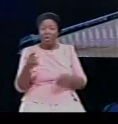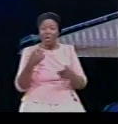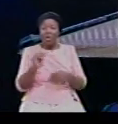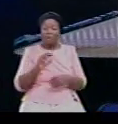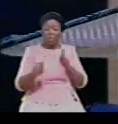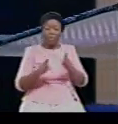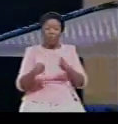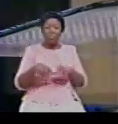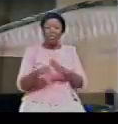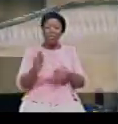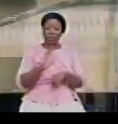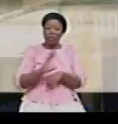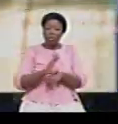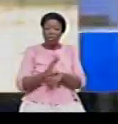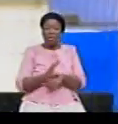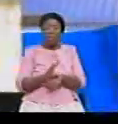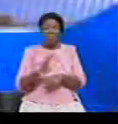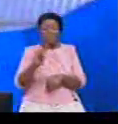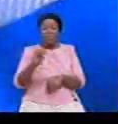They're there in the YouTube, they're there from the media section.